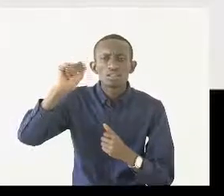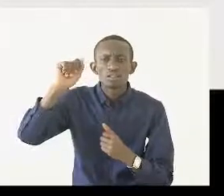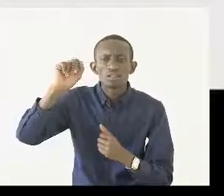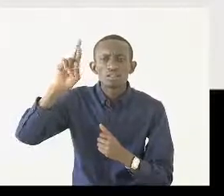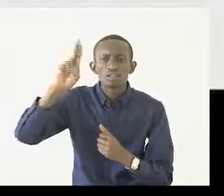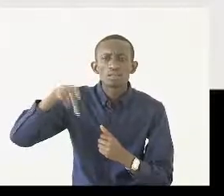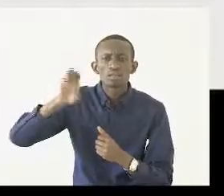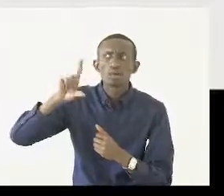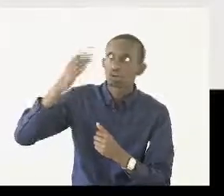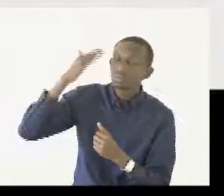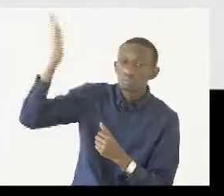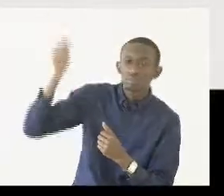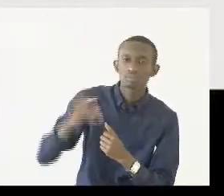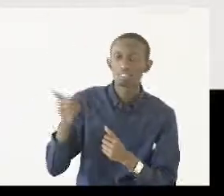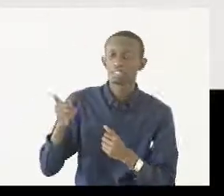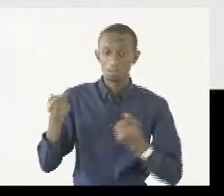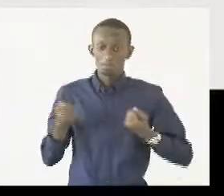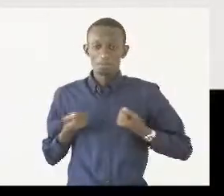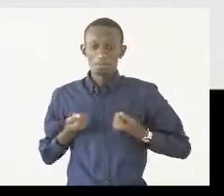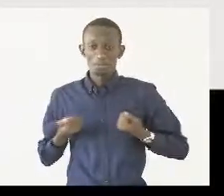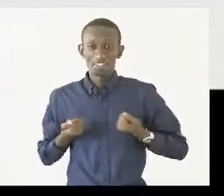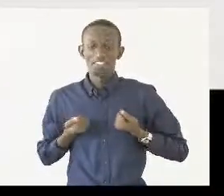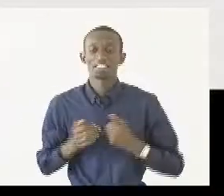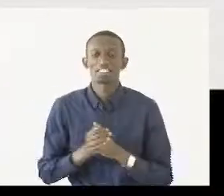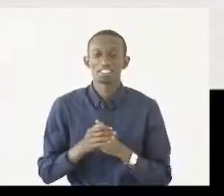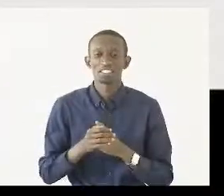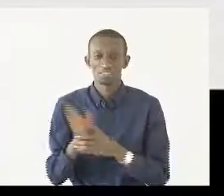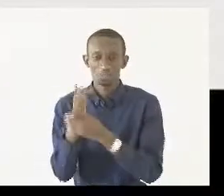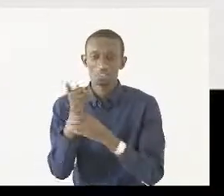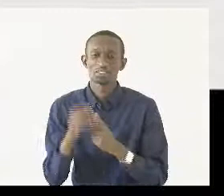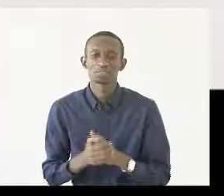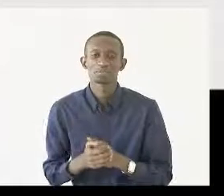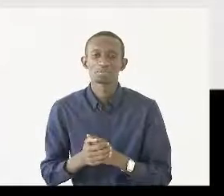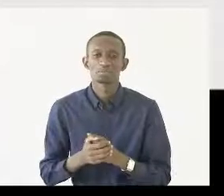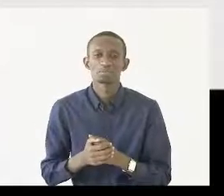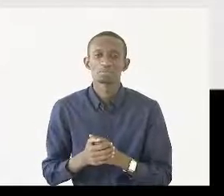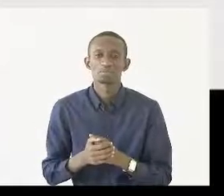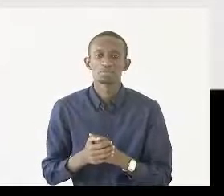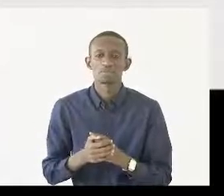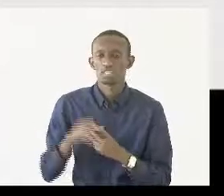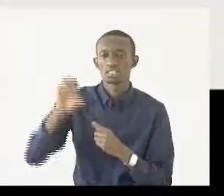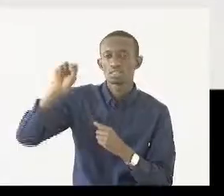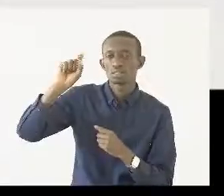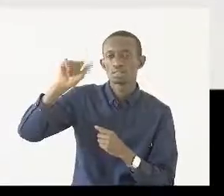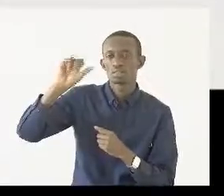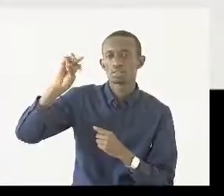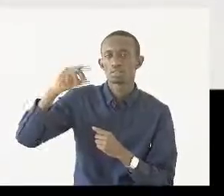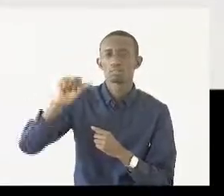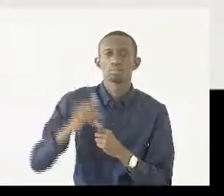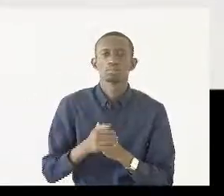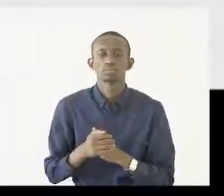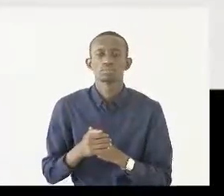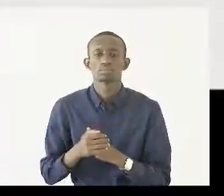female part of the plant. The carpel or the pistil has stigma, style, and